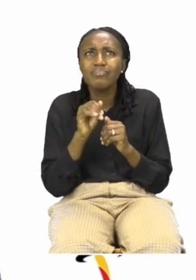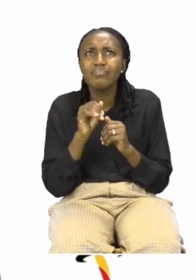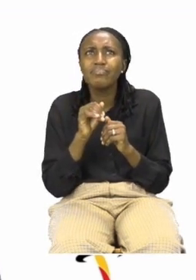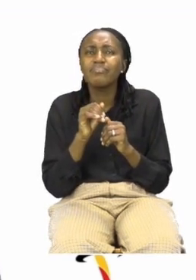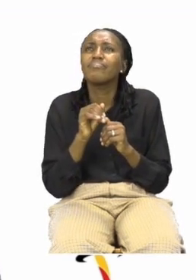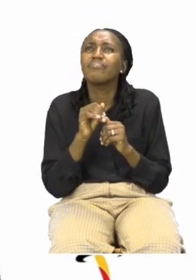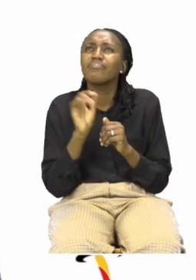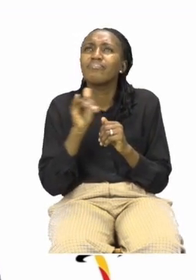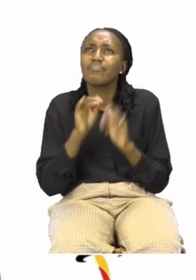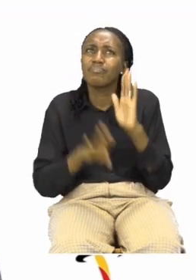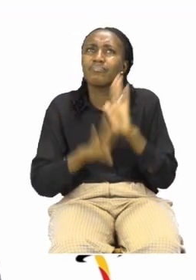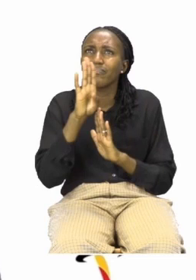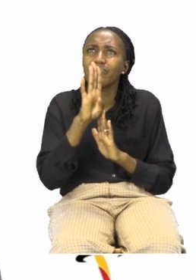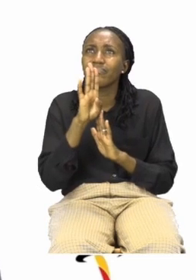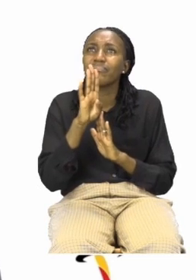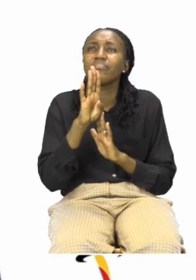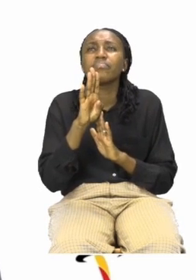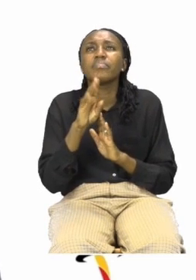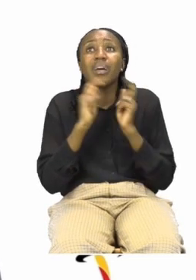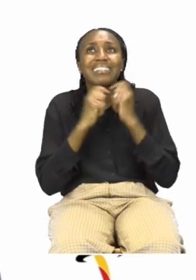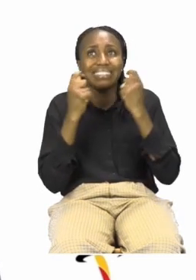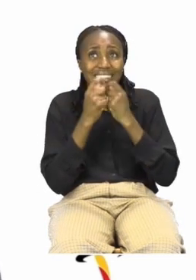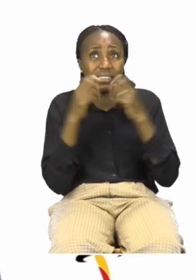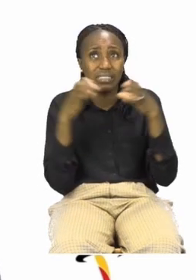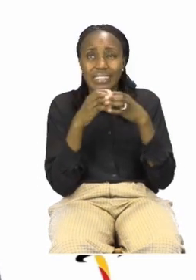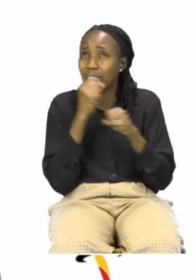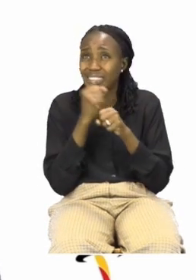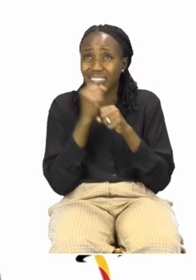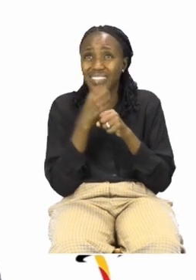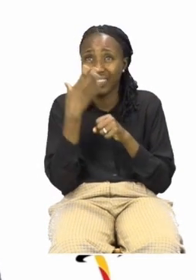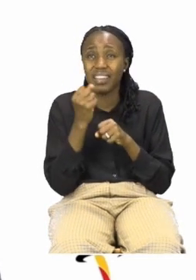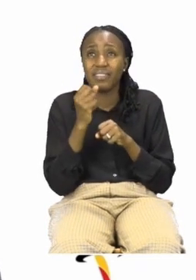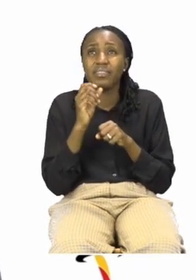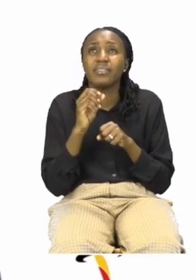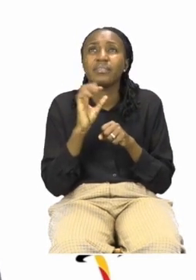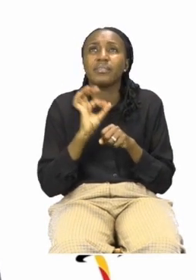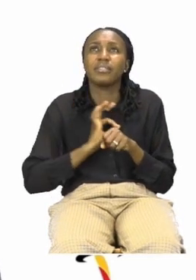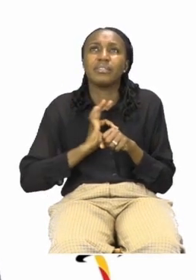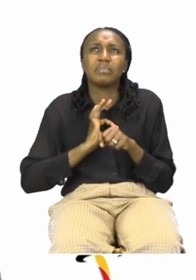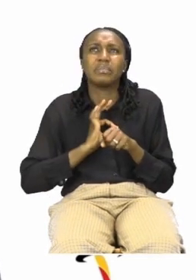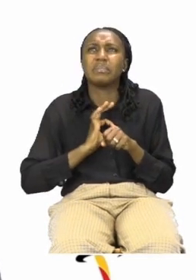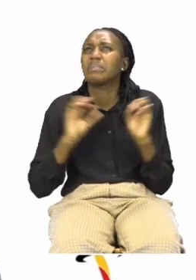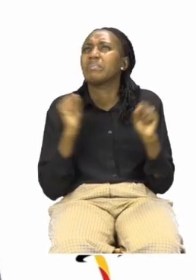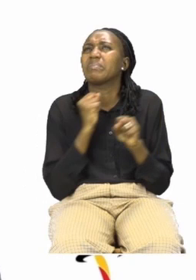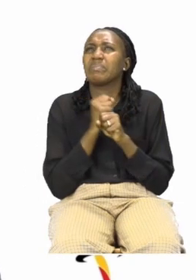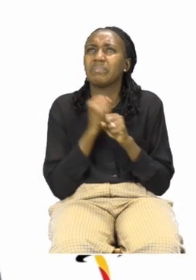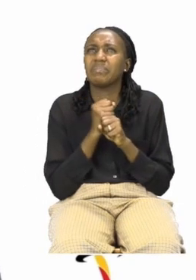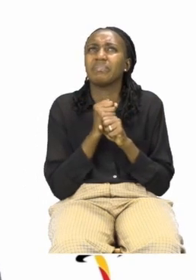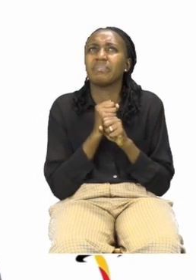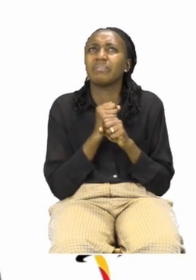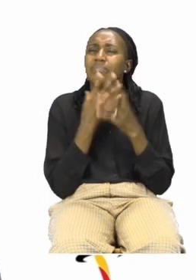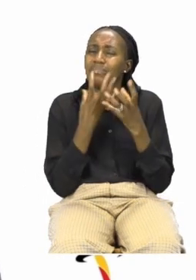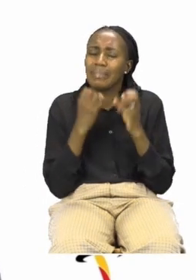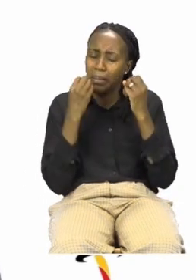is very difficult for you to win that international medal because it's very much competitive. And also you need a lot of